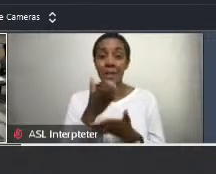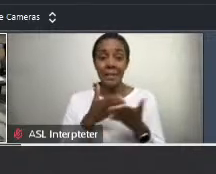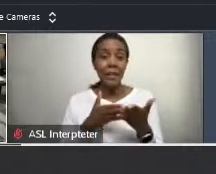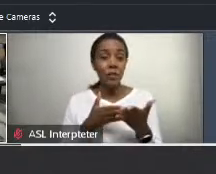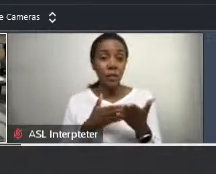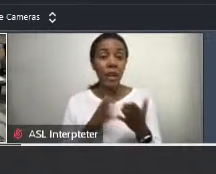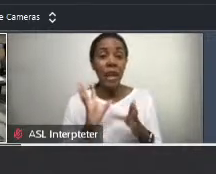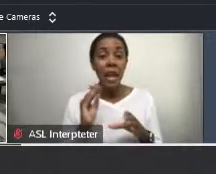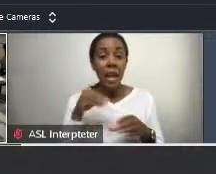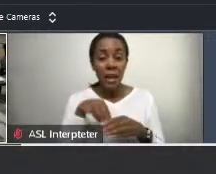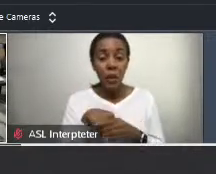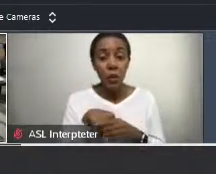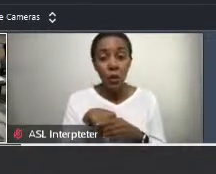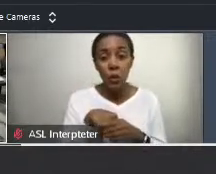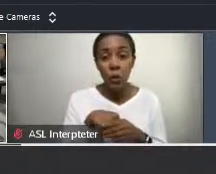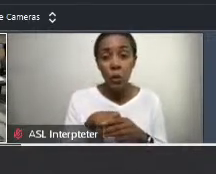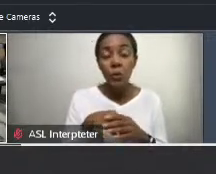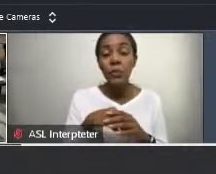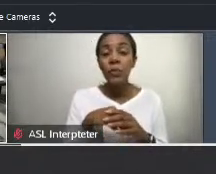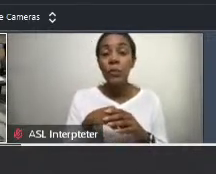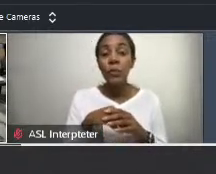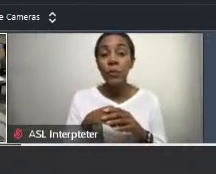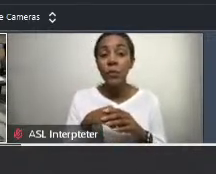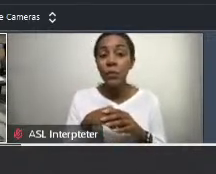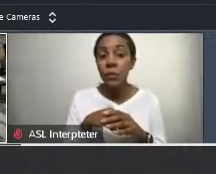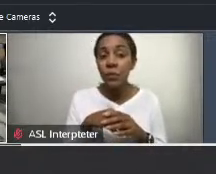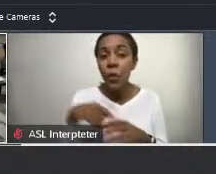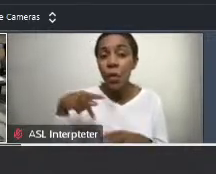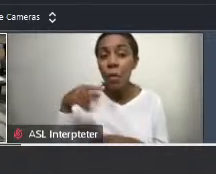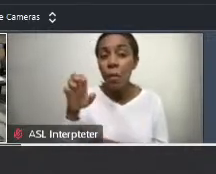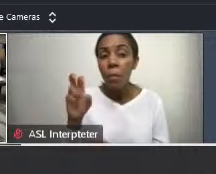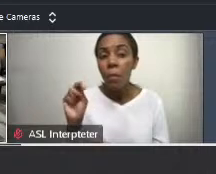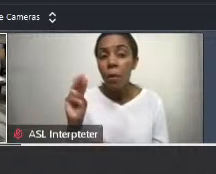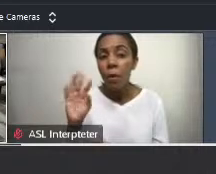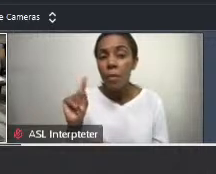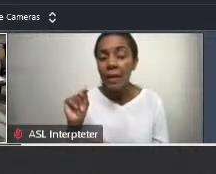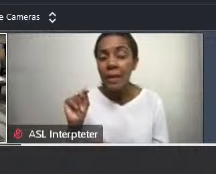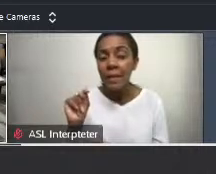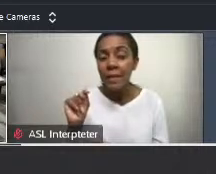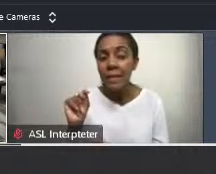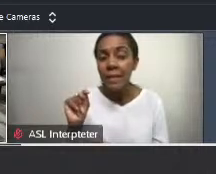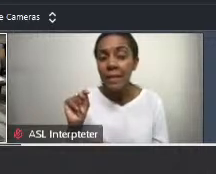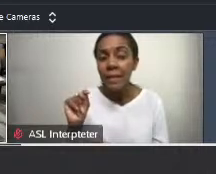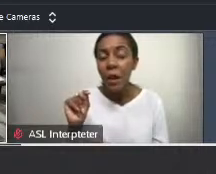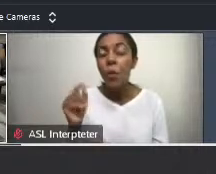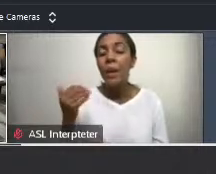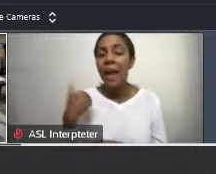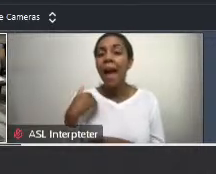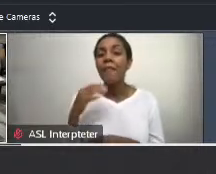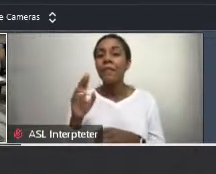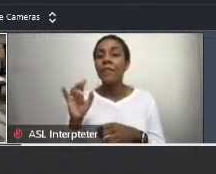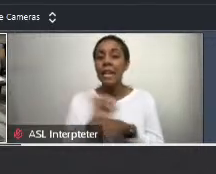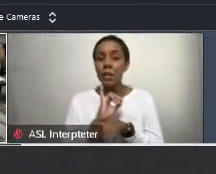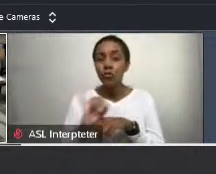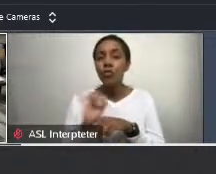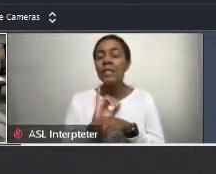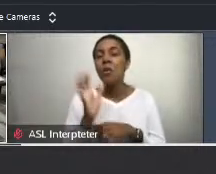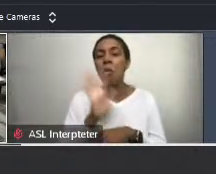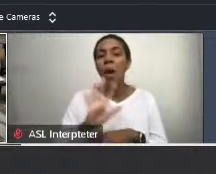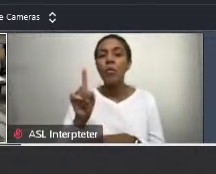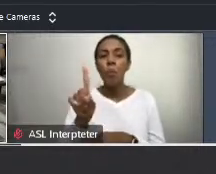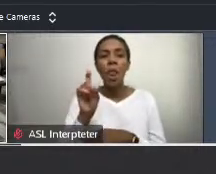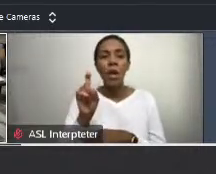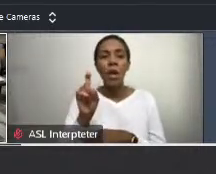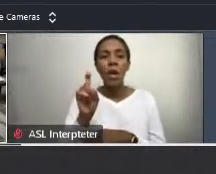includes modifications to the permit and discharge industries. So we have permitted industries, around 100 industries that